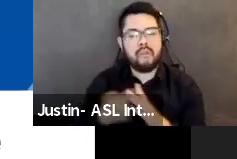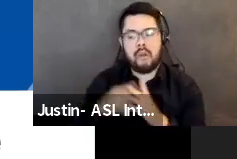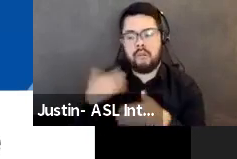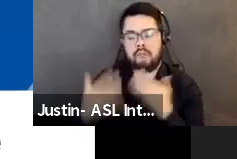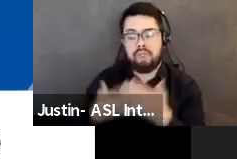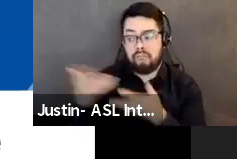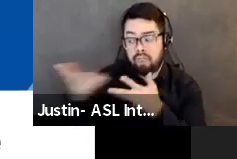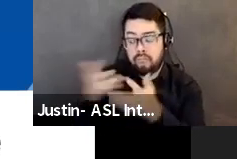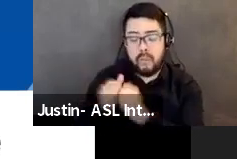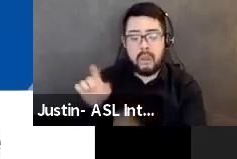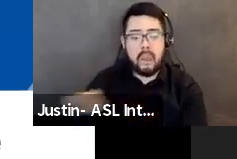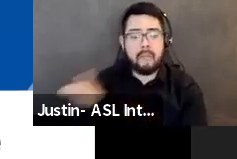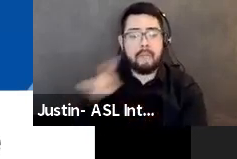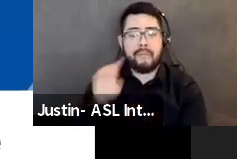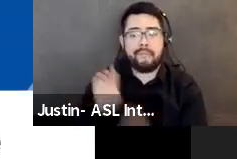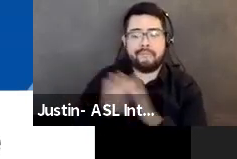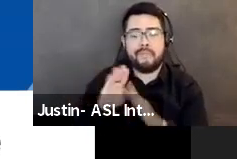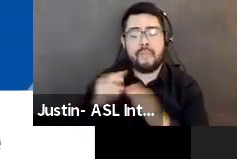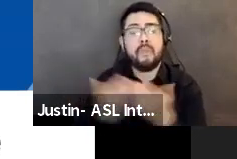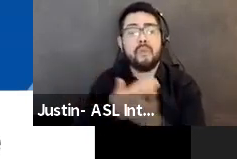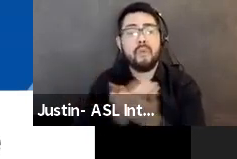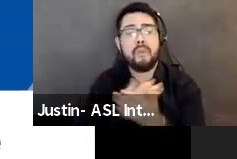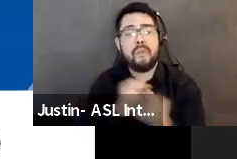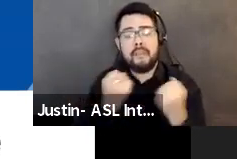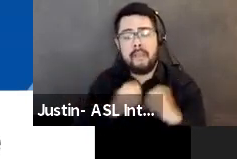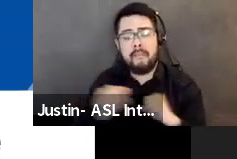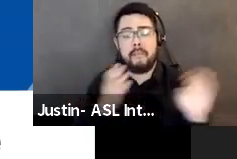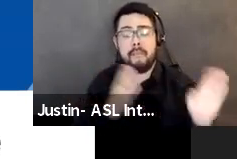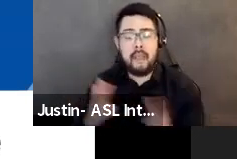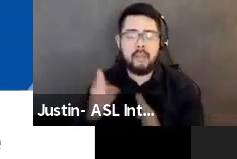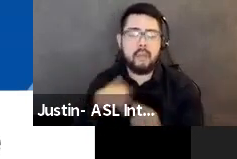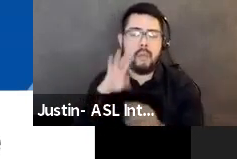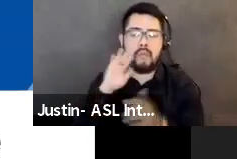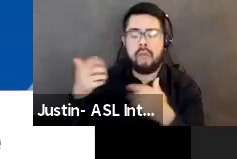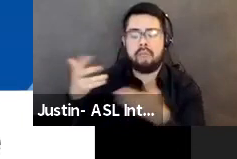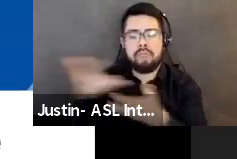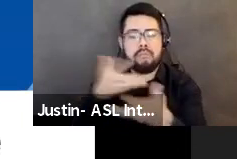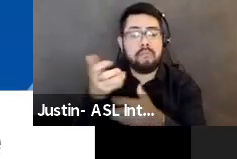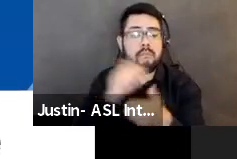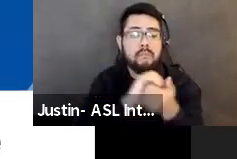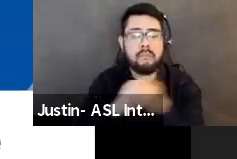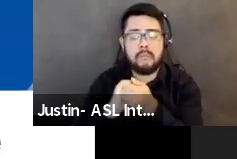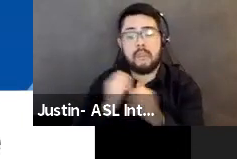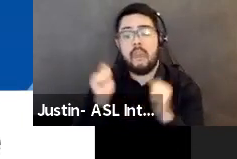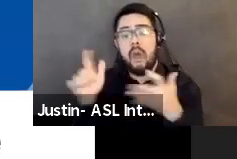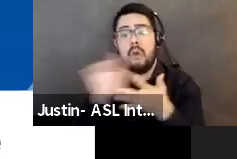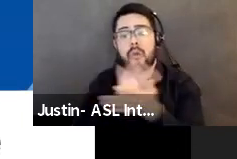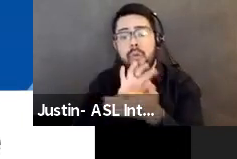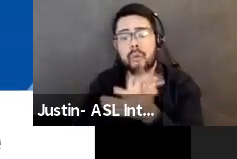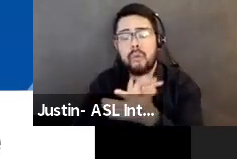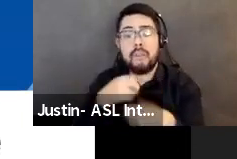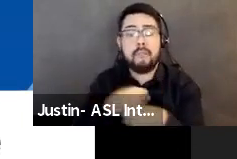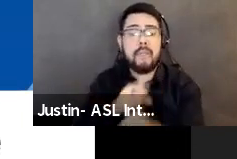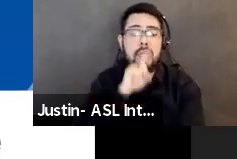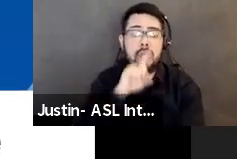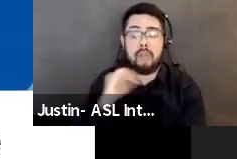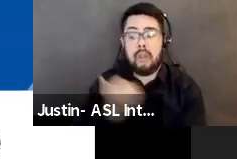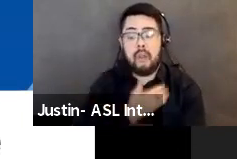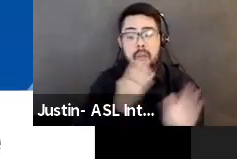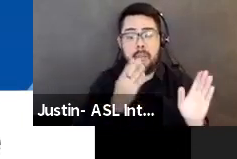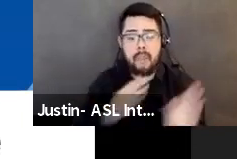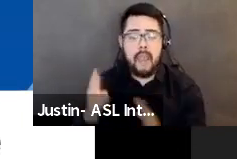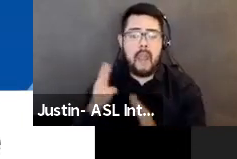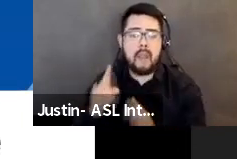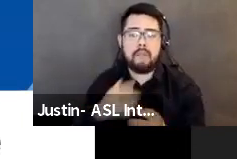create updated safety plans and we're going to work with all the schools to make sure that all of our plans are